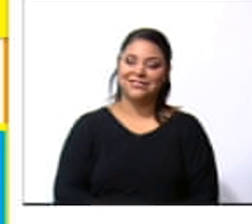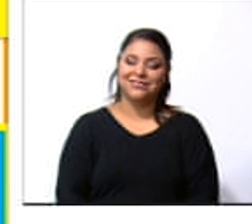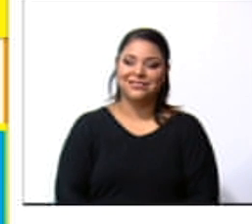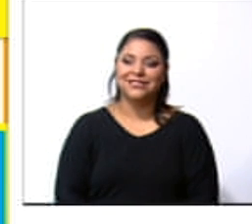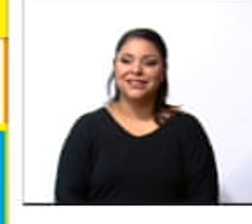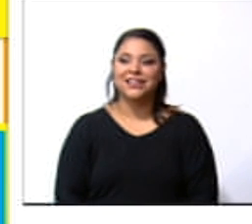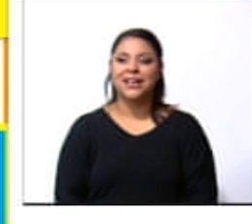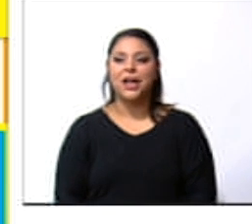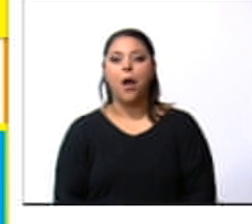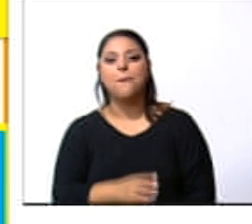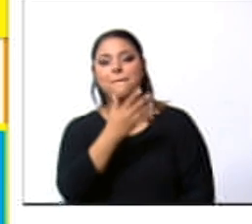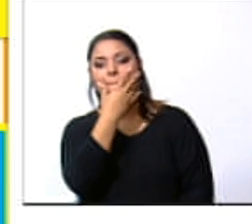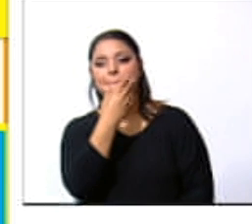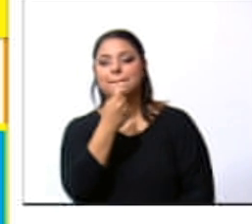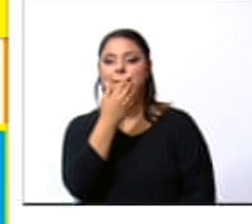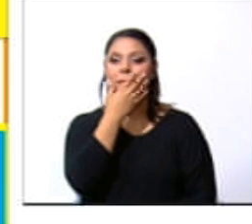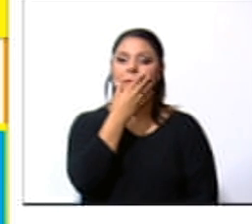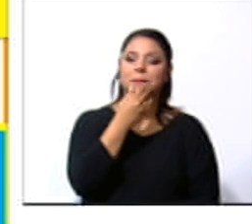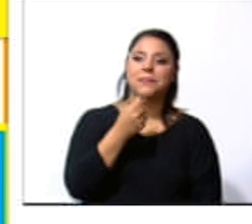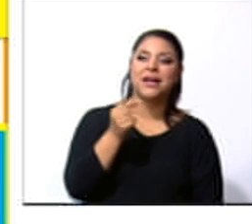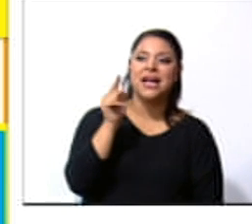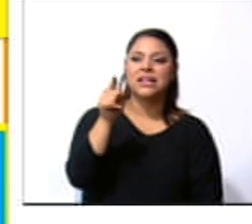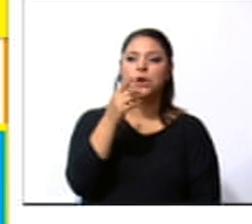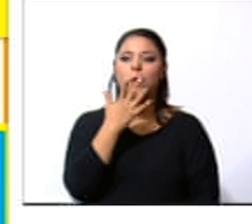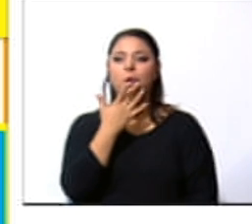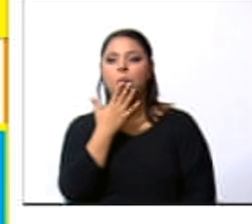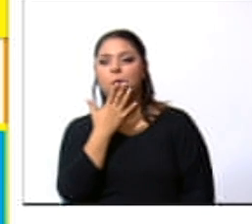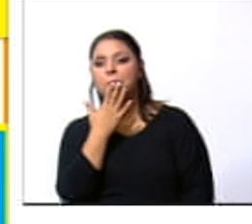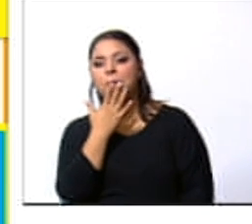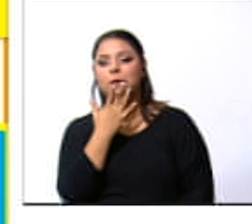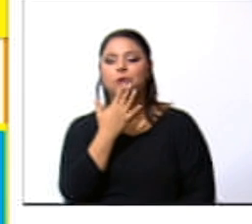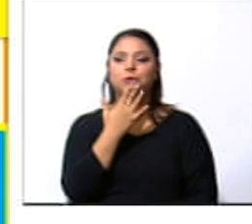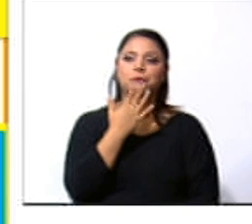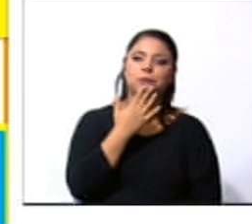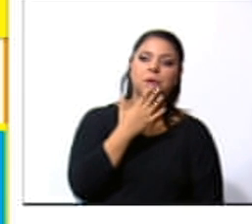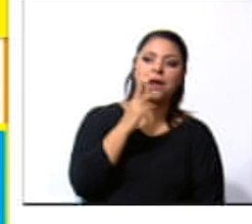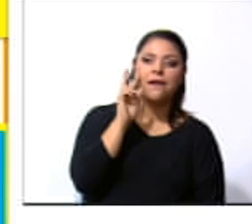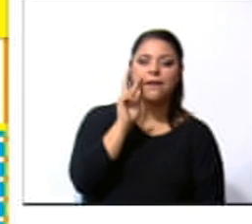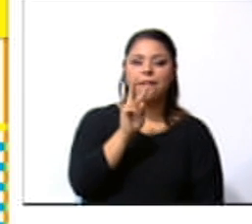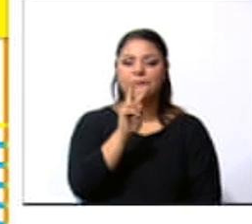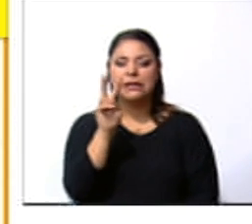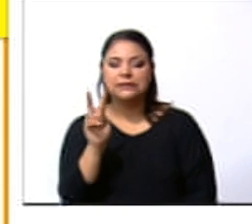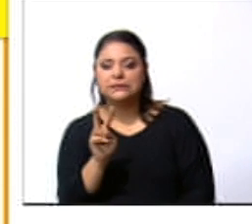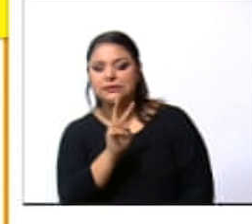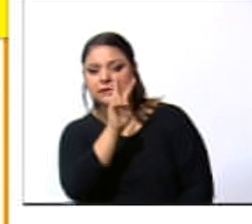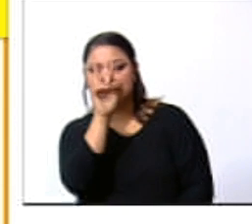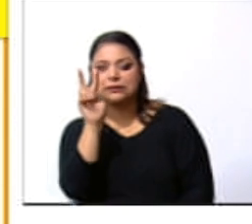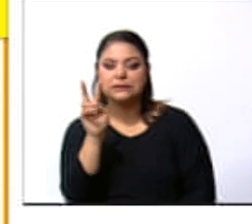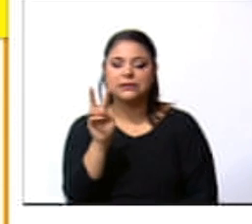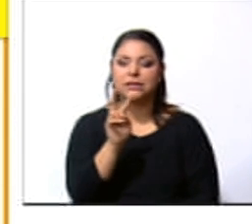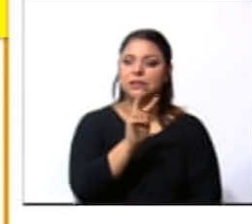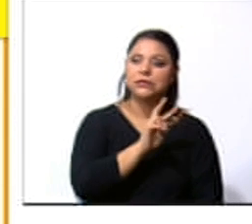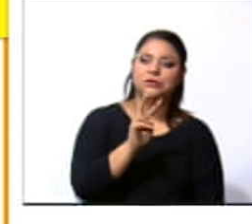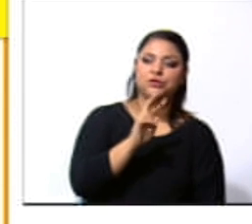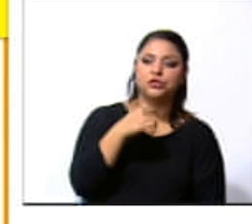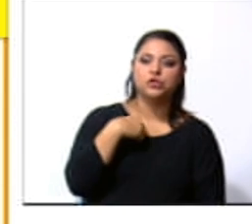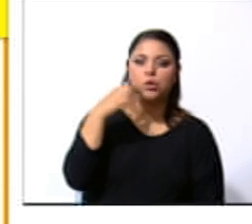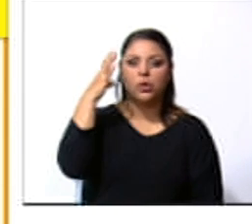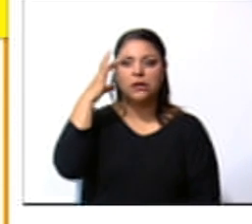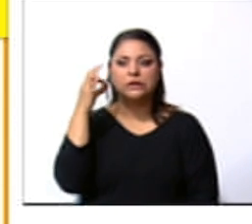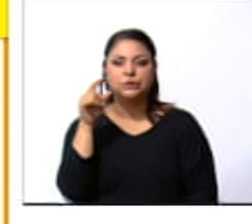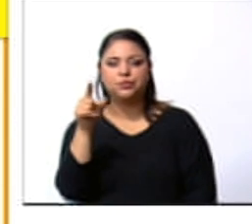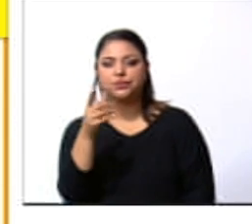I'm taking away these colors. Okay, let me see. I'm taking away this